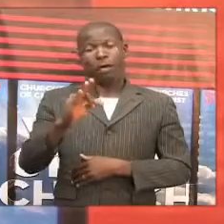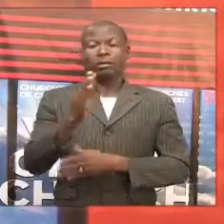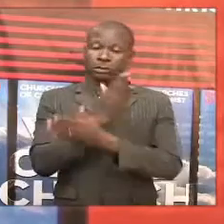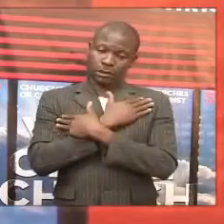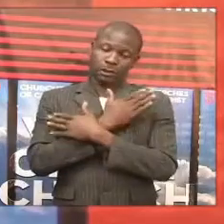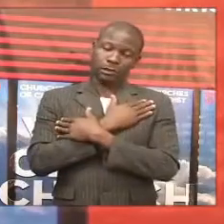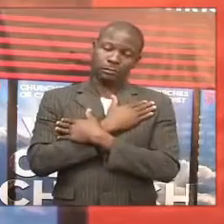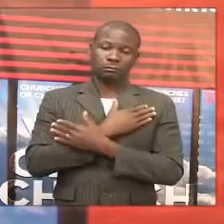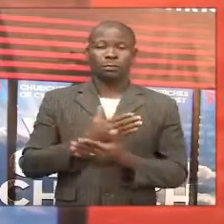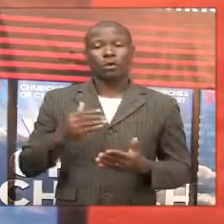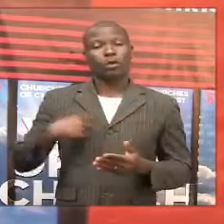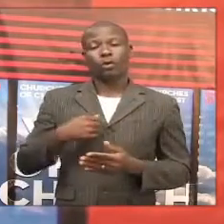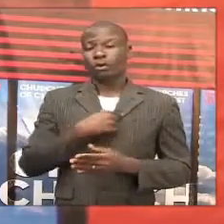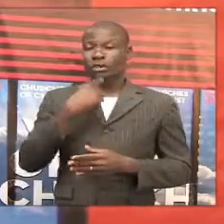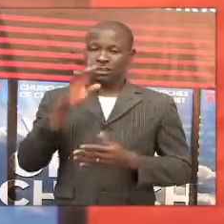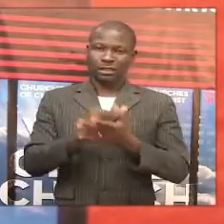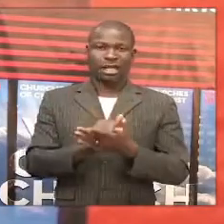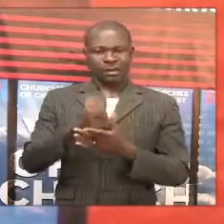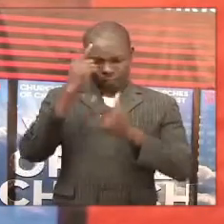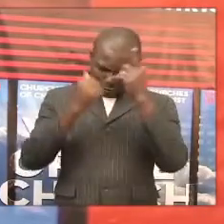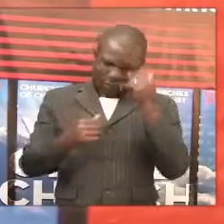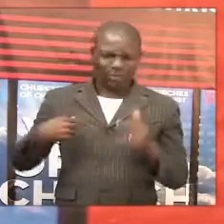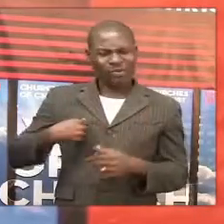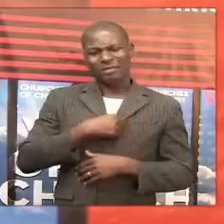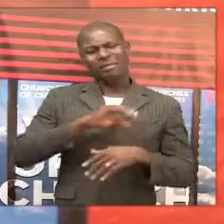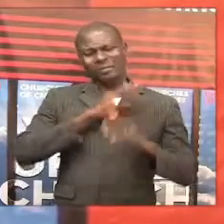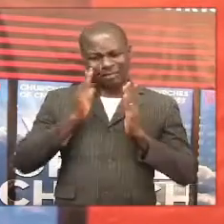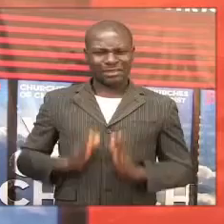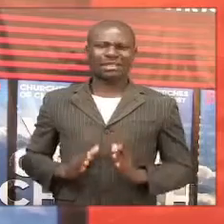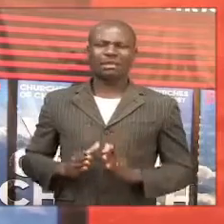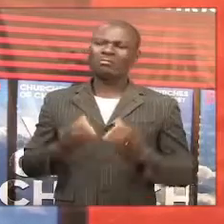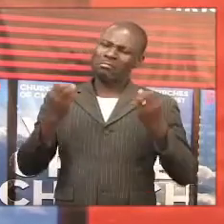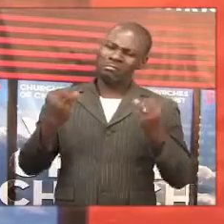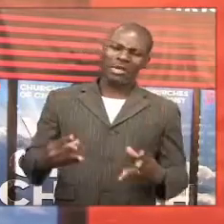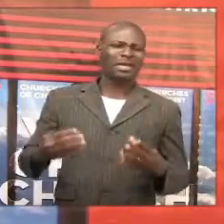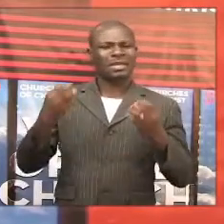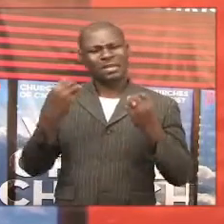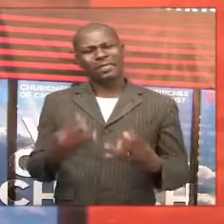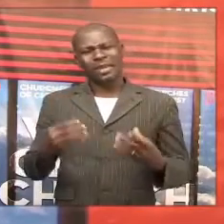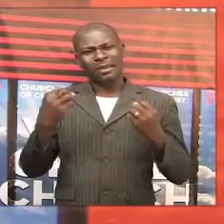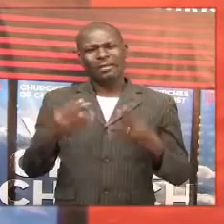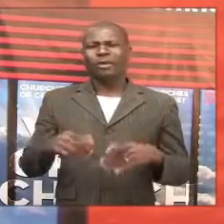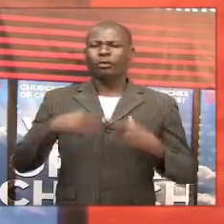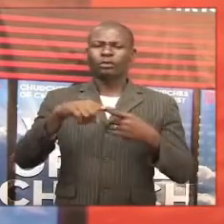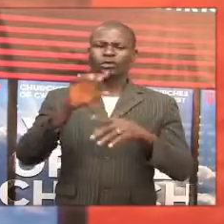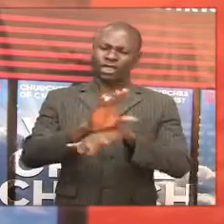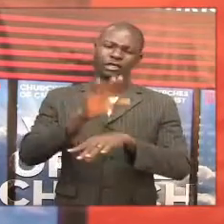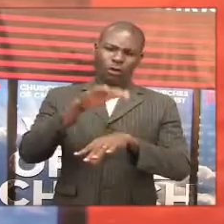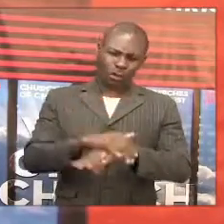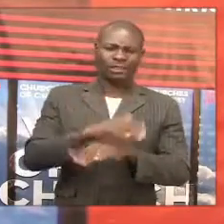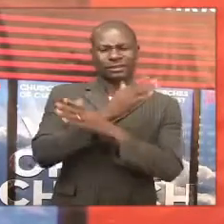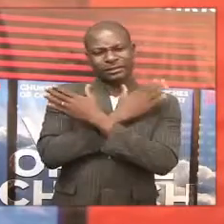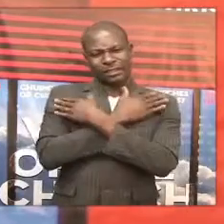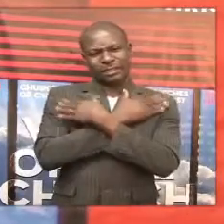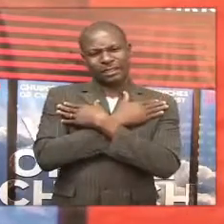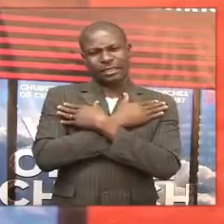ye kasa every say ye ne every one Christofo no majority of us no ye kwa sori kwesiada and etwa